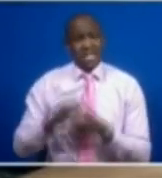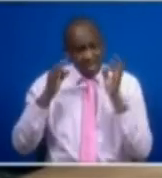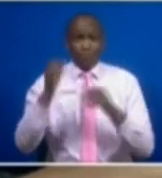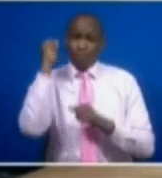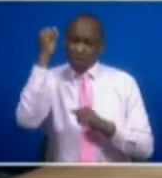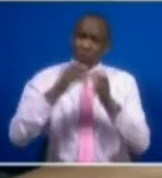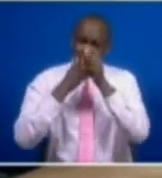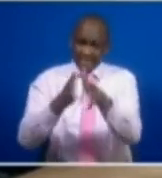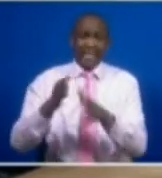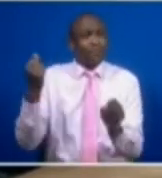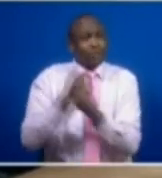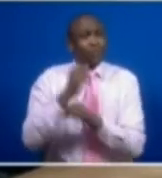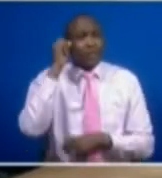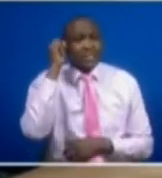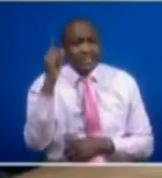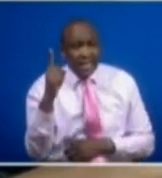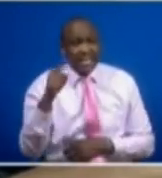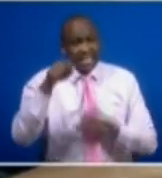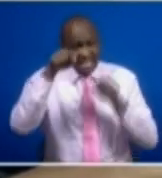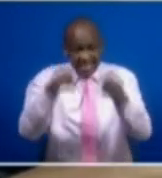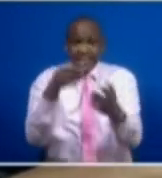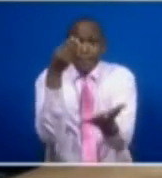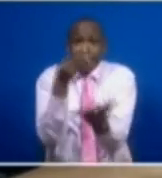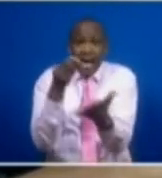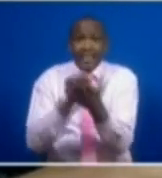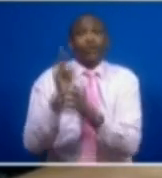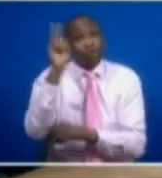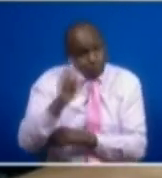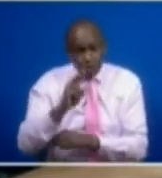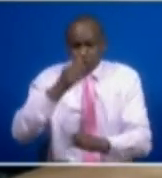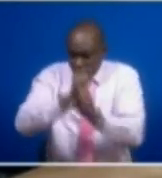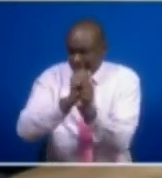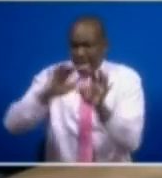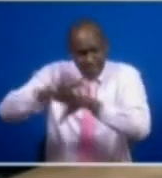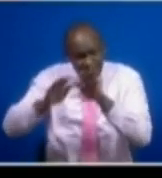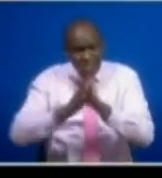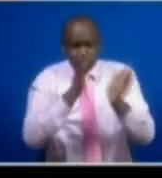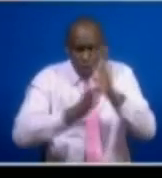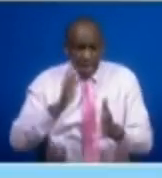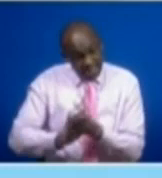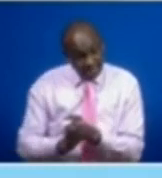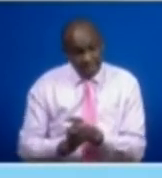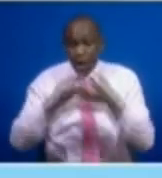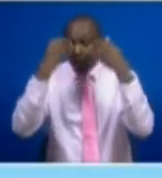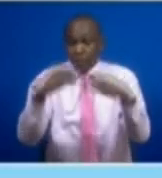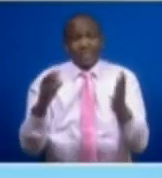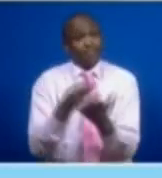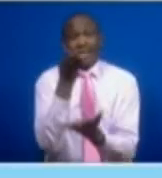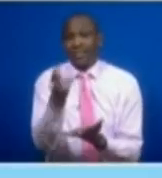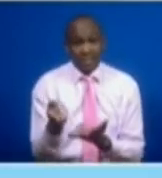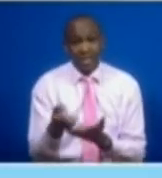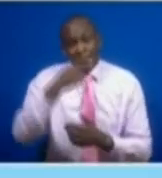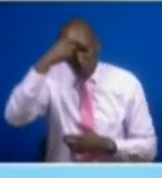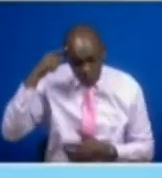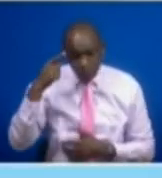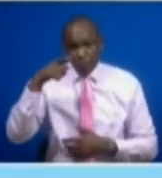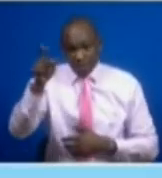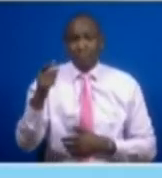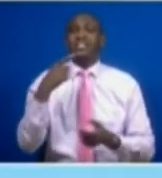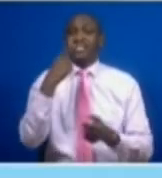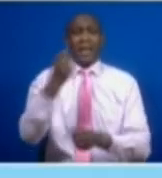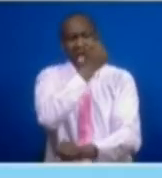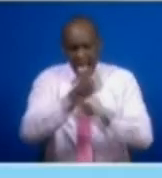leaders cannot understand that actually this is money you've put in and is going to waste because of impunity they've refused